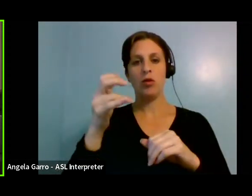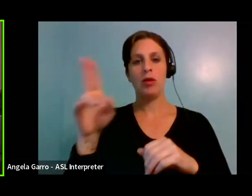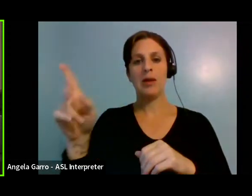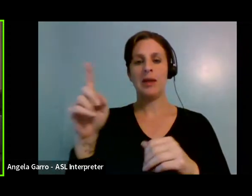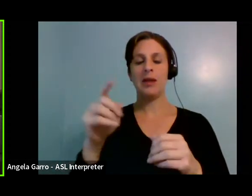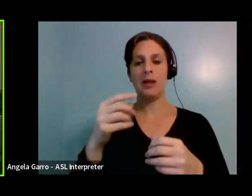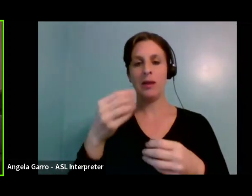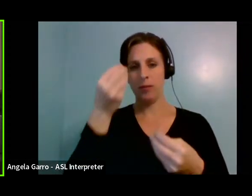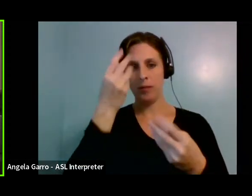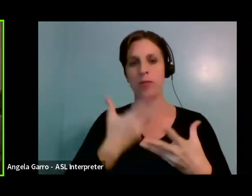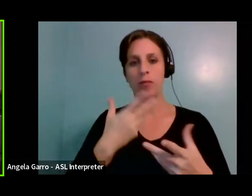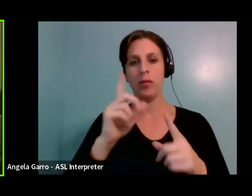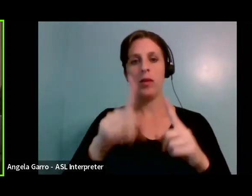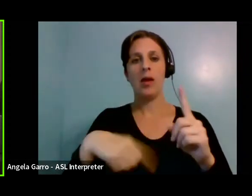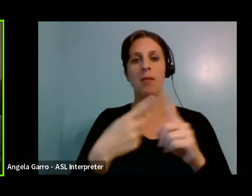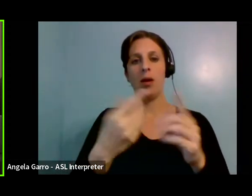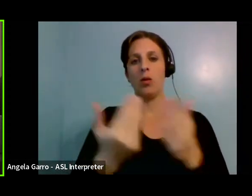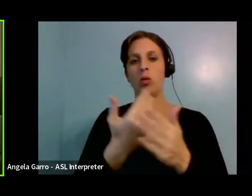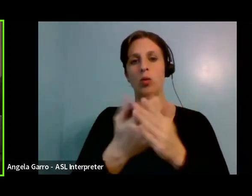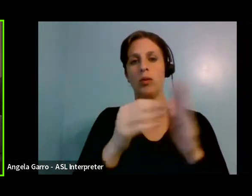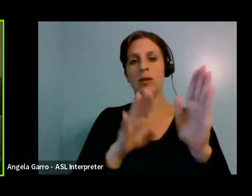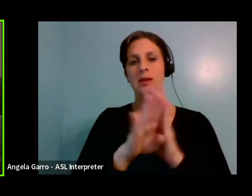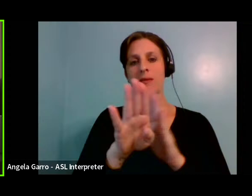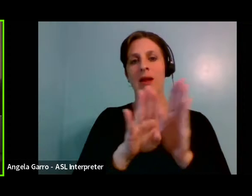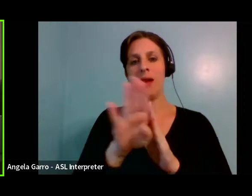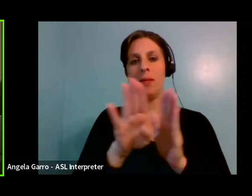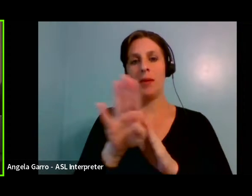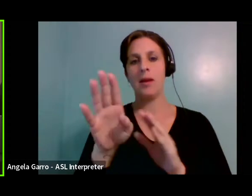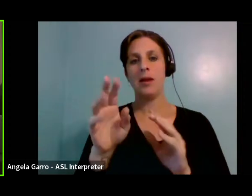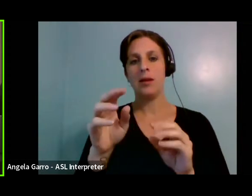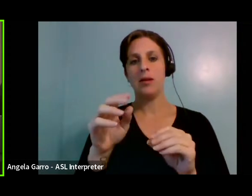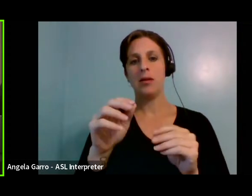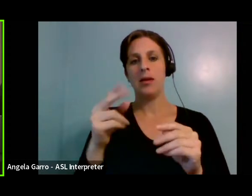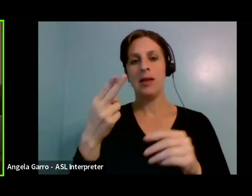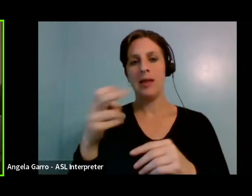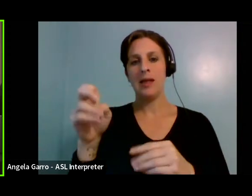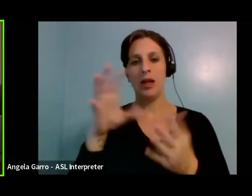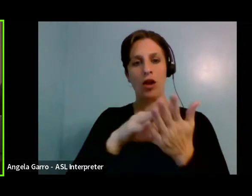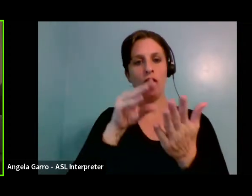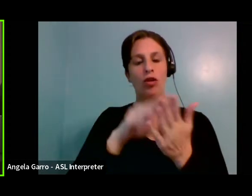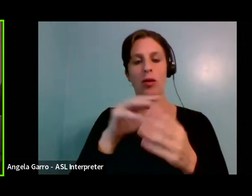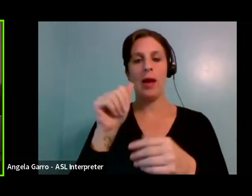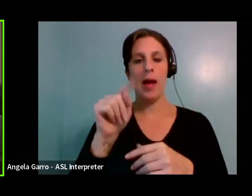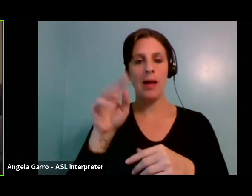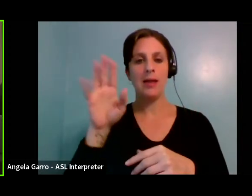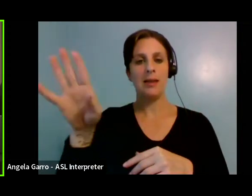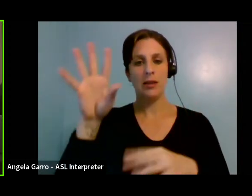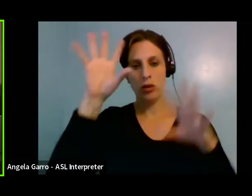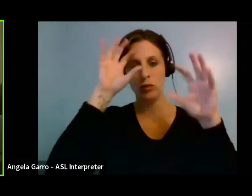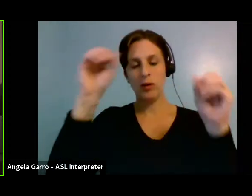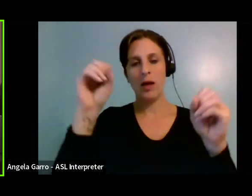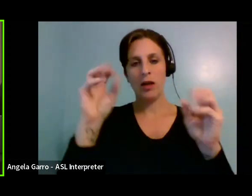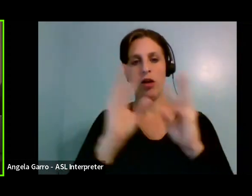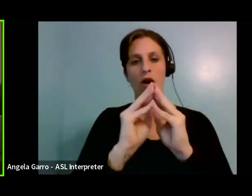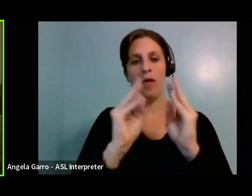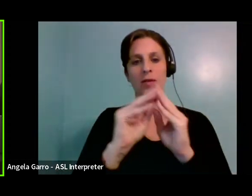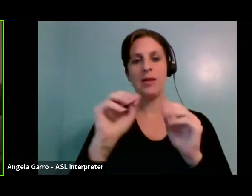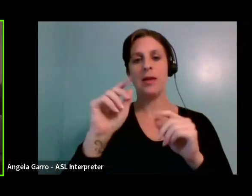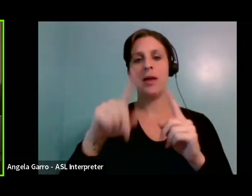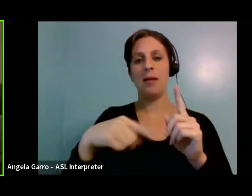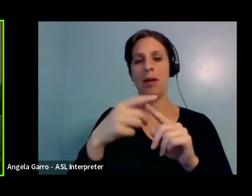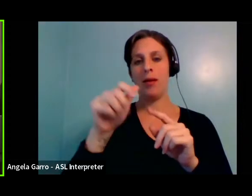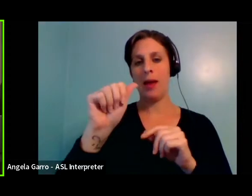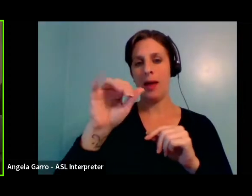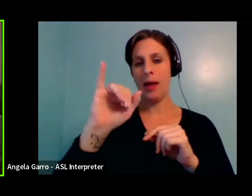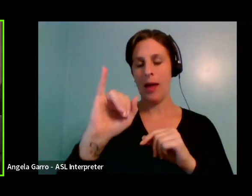on some new developments that he learned at his superintendent conference about AI. So that